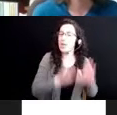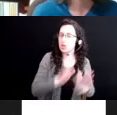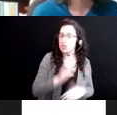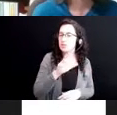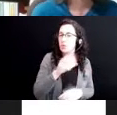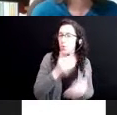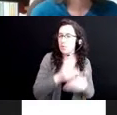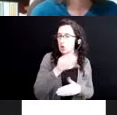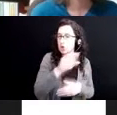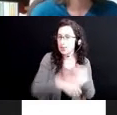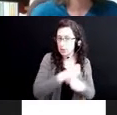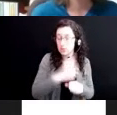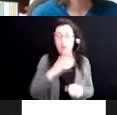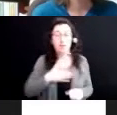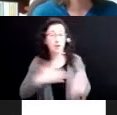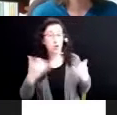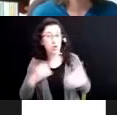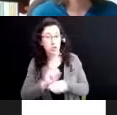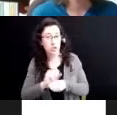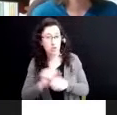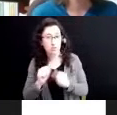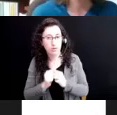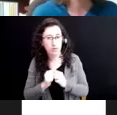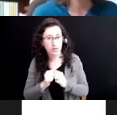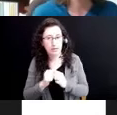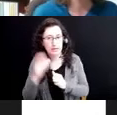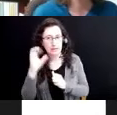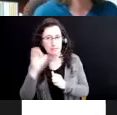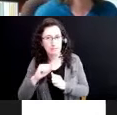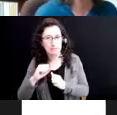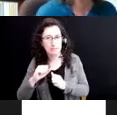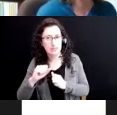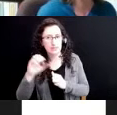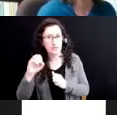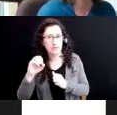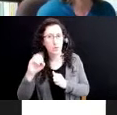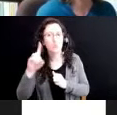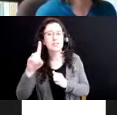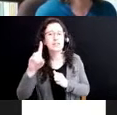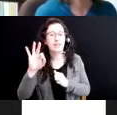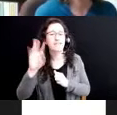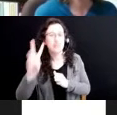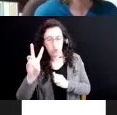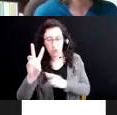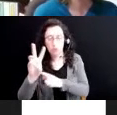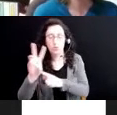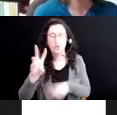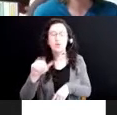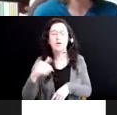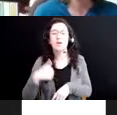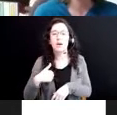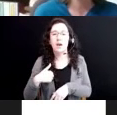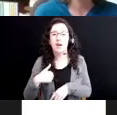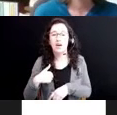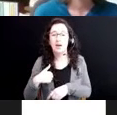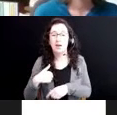Um, my current job with ODF&W is a regional wildlife conservation biologist, and I'm